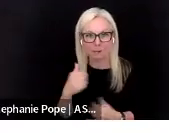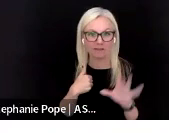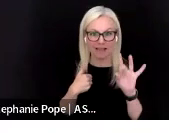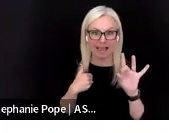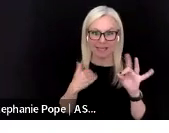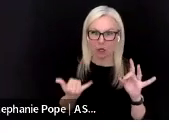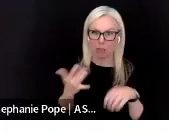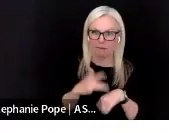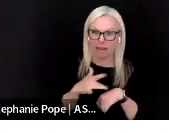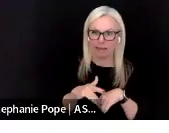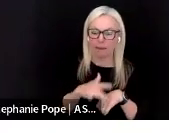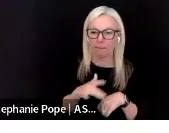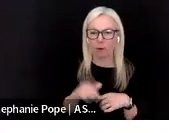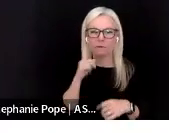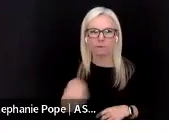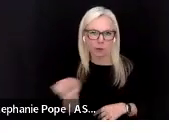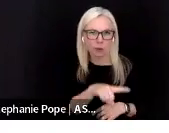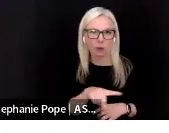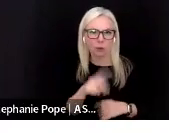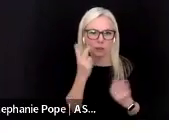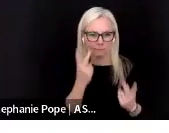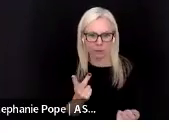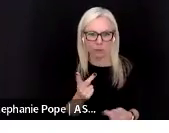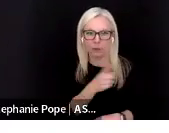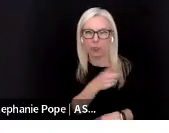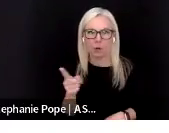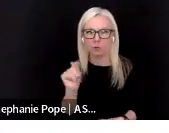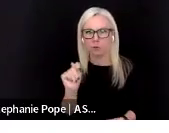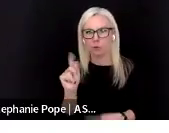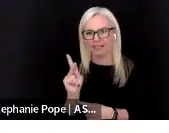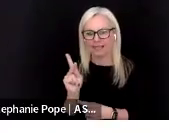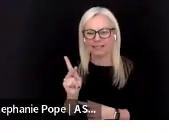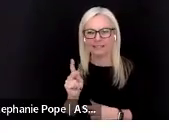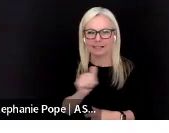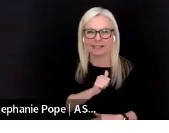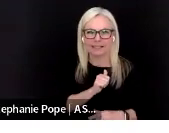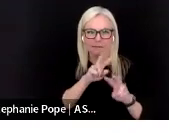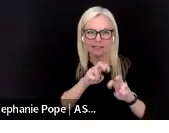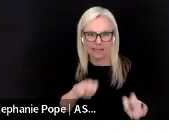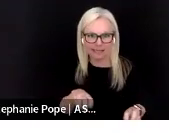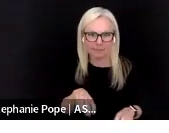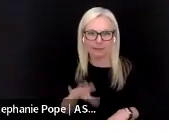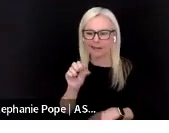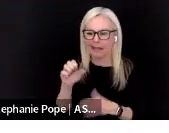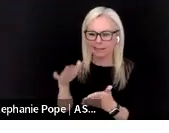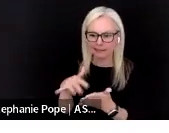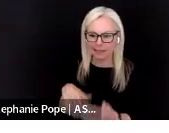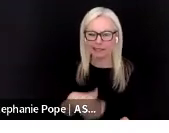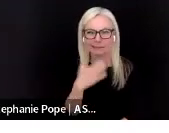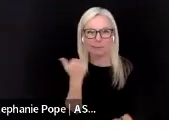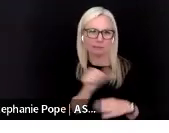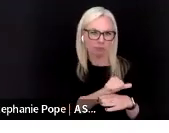toolkits that are available for you to view. Those toolkits include self-assessment tools, case studies, as well as best